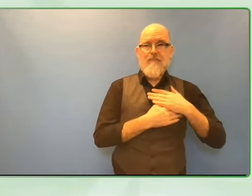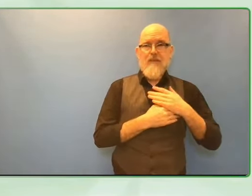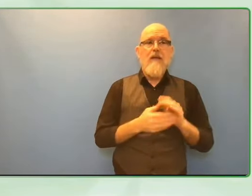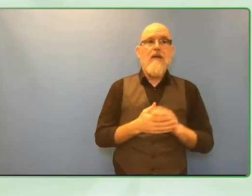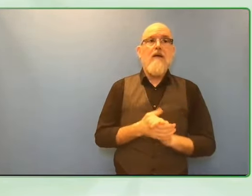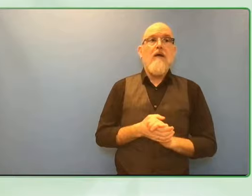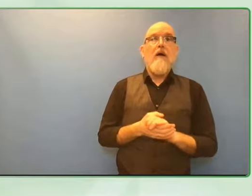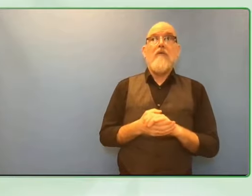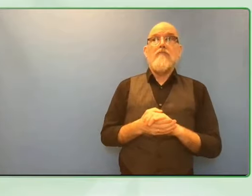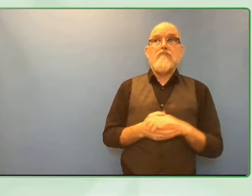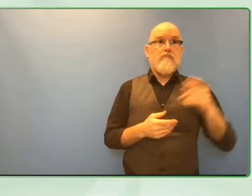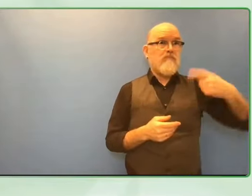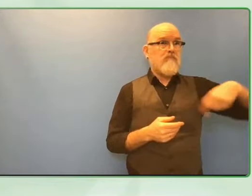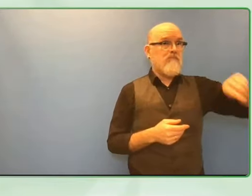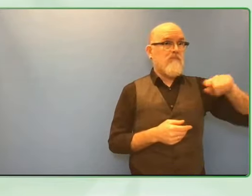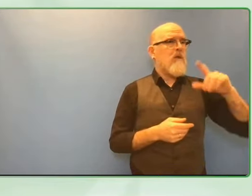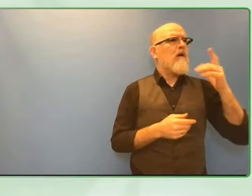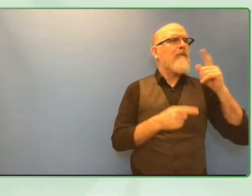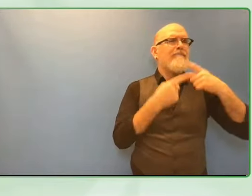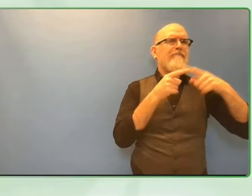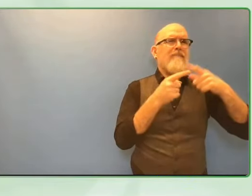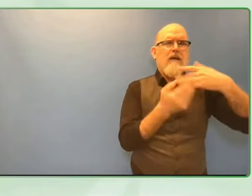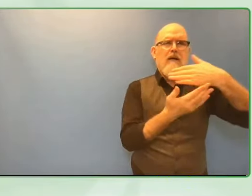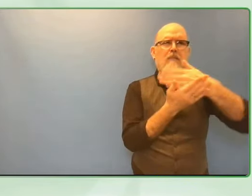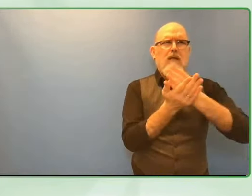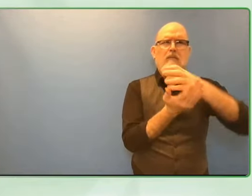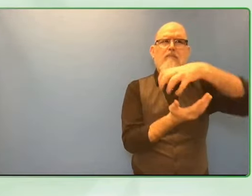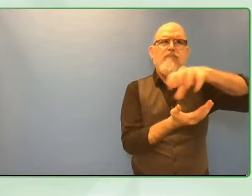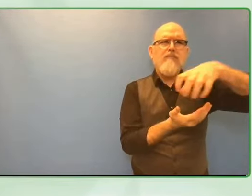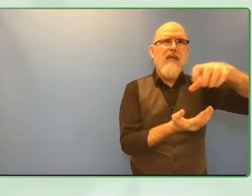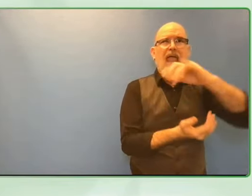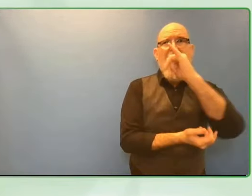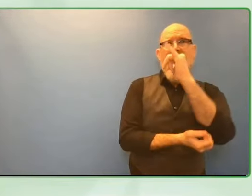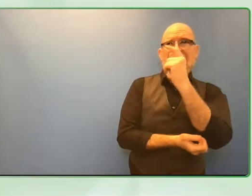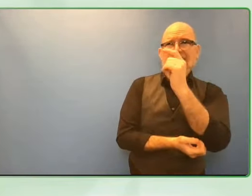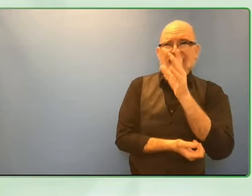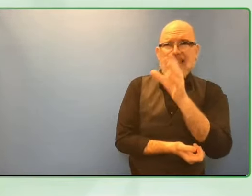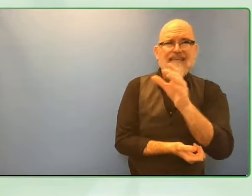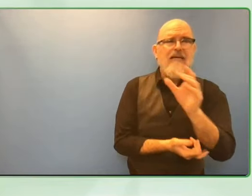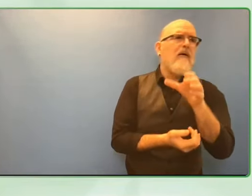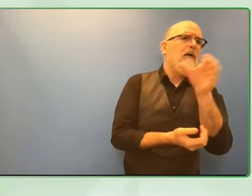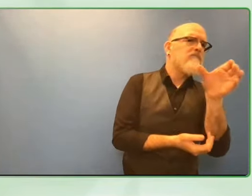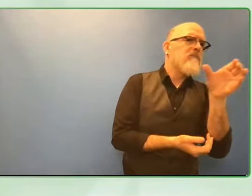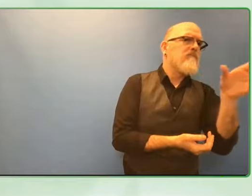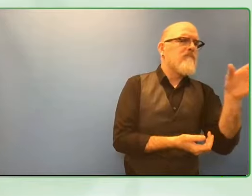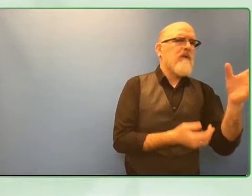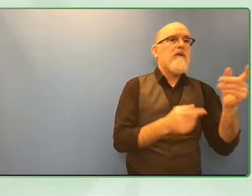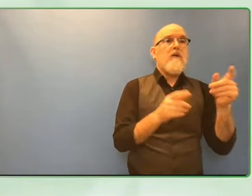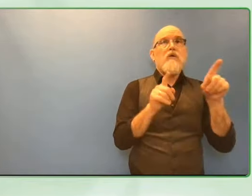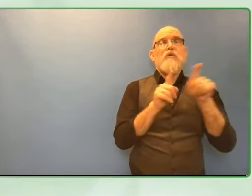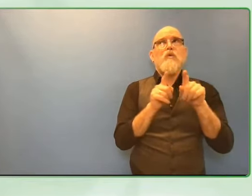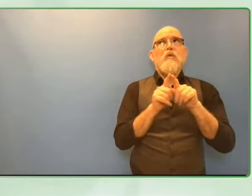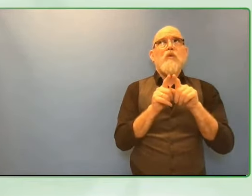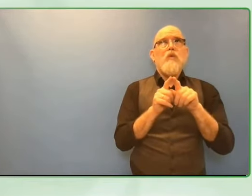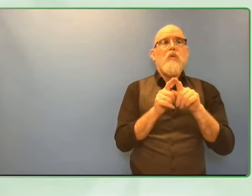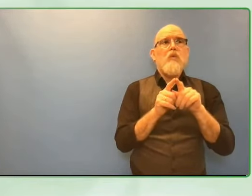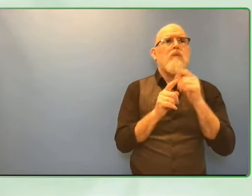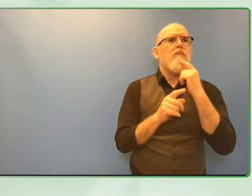like IT departments, also the enforcement department, video department, and so